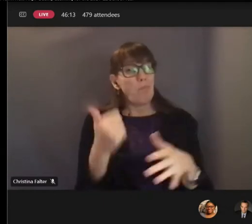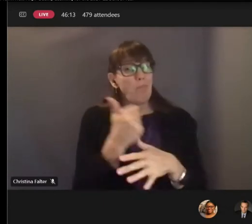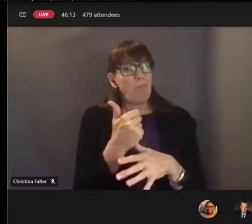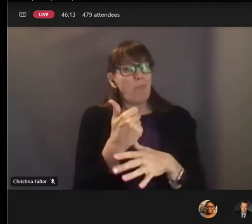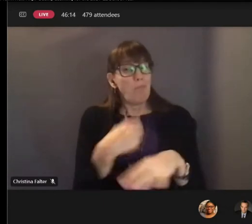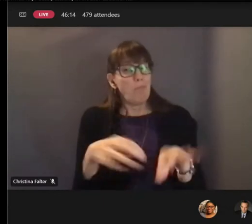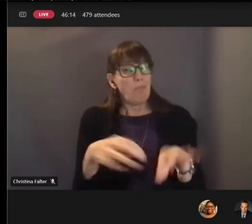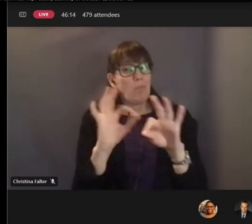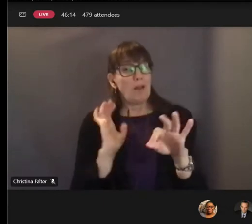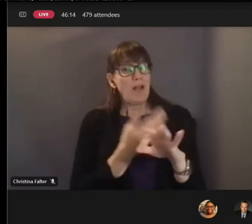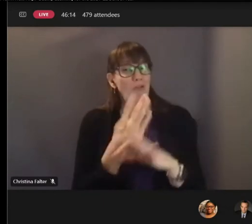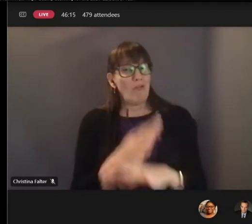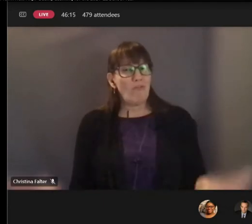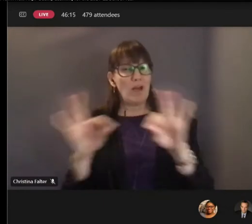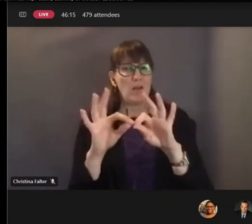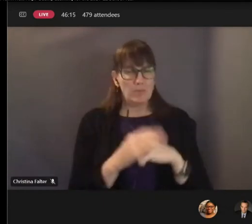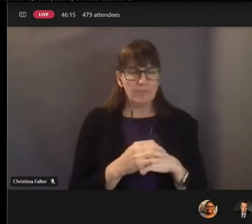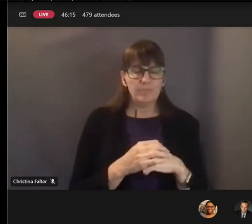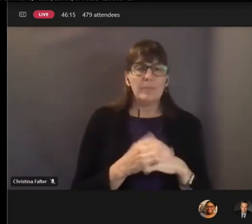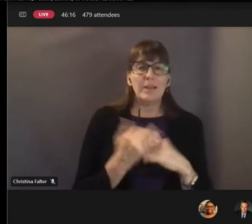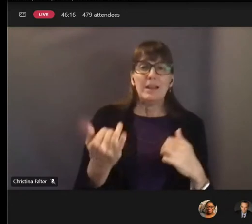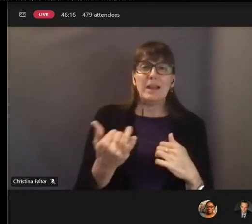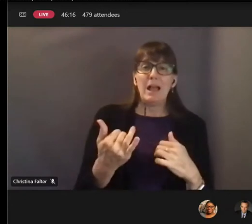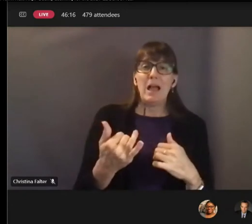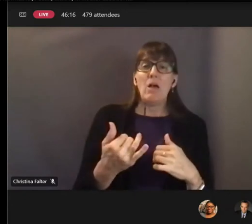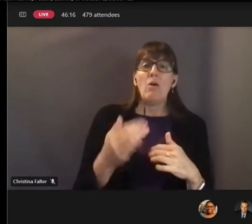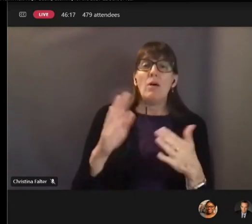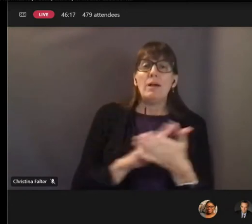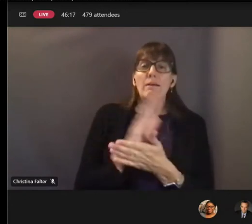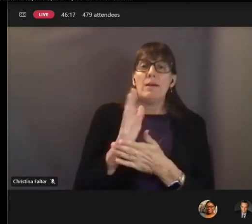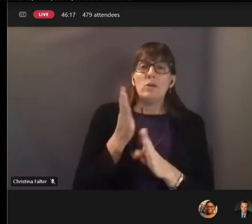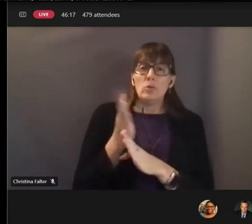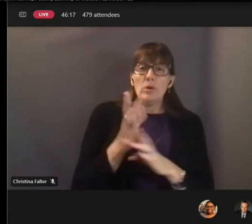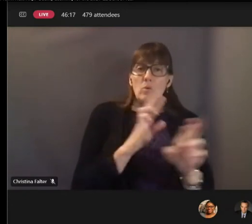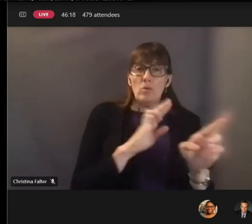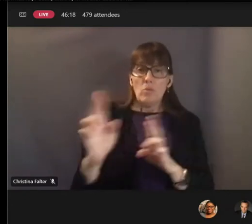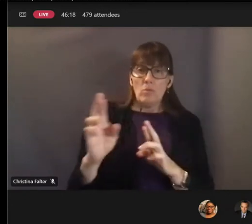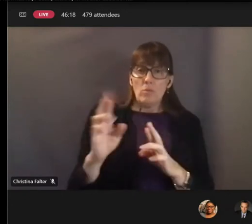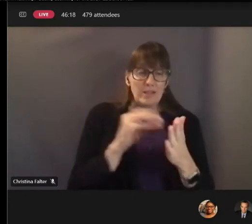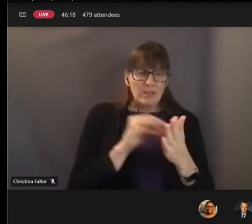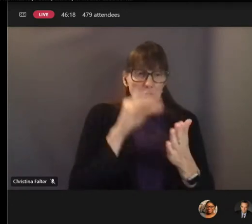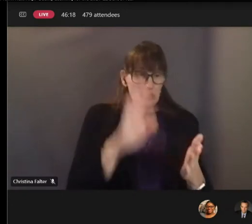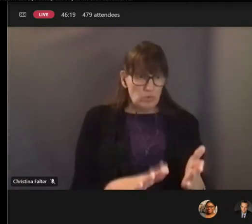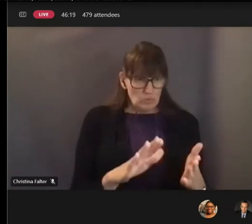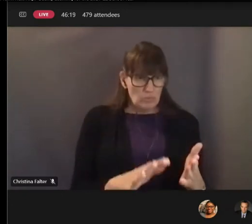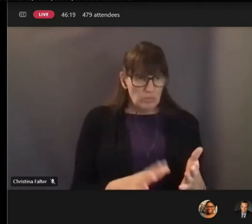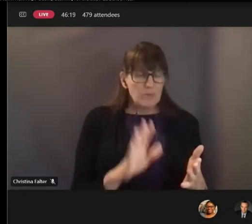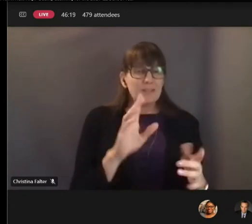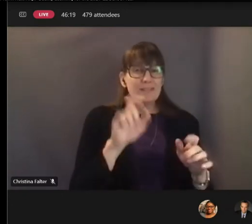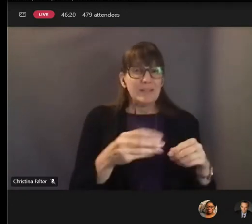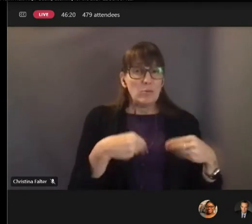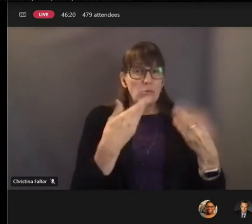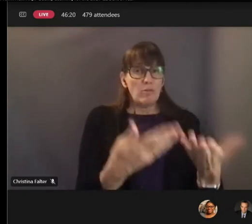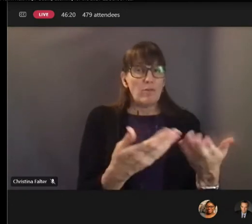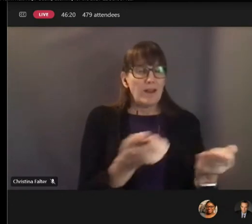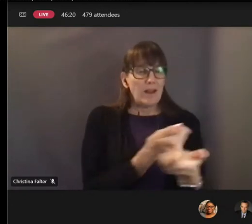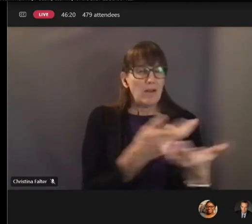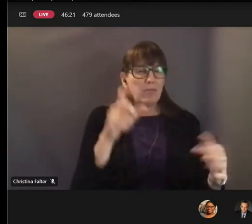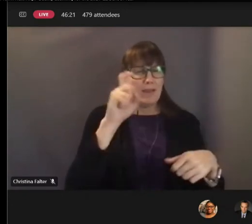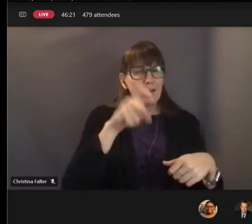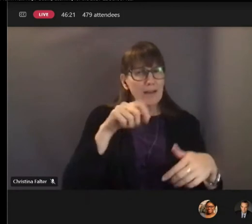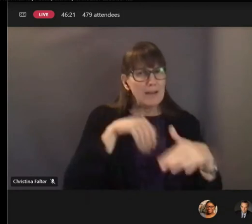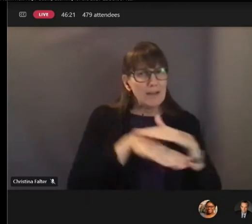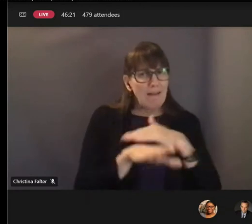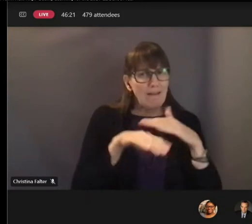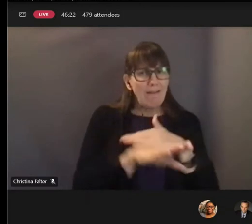and career readiness, we are working to provide students, particularly those furthest from educational justice, with the tools they need to access and succeed in college-level